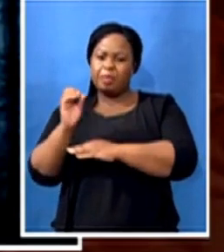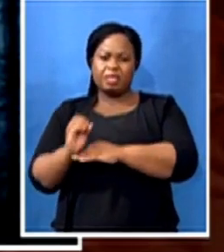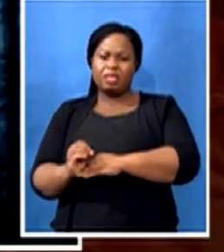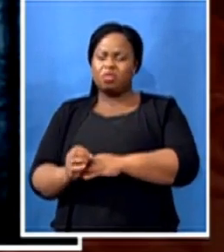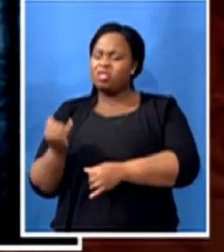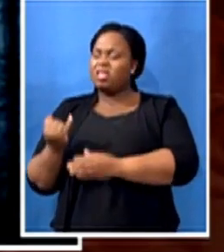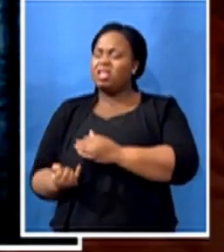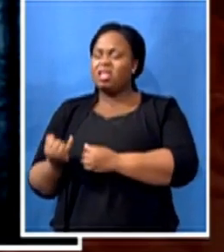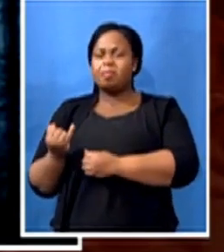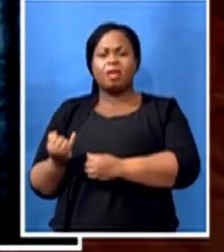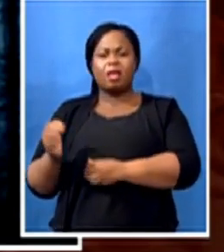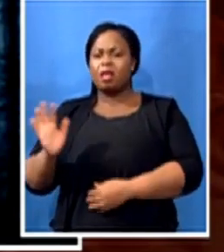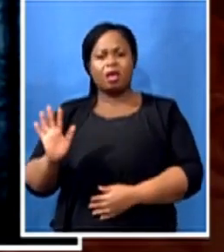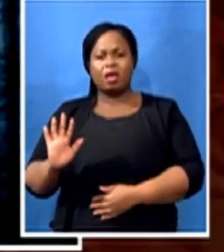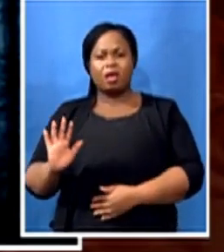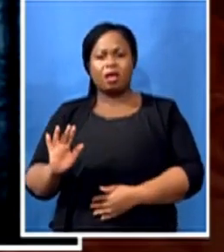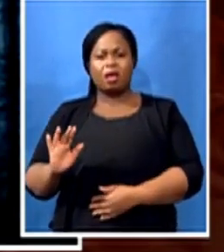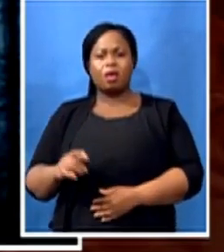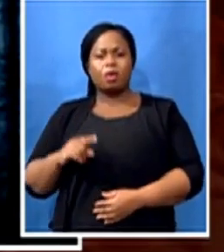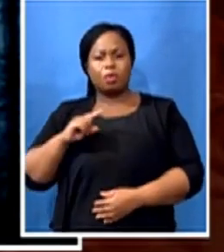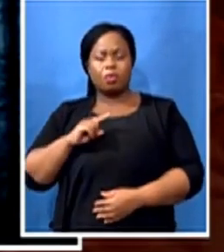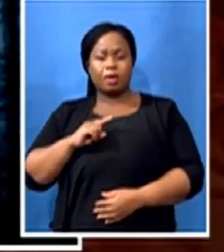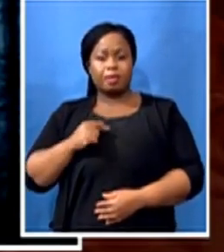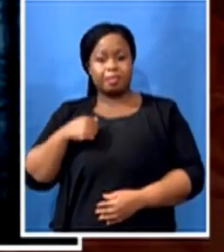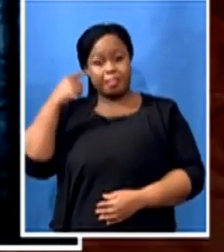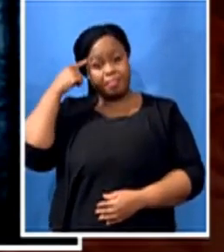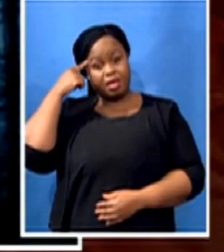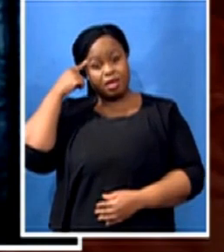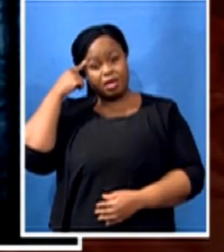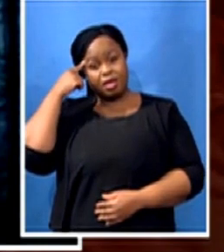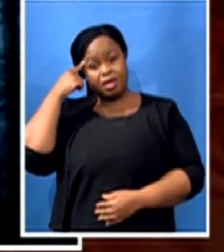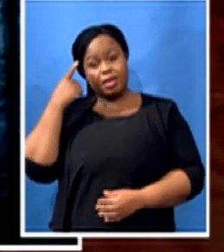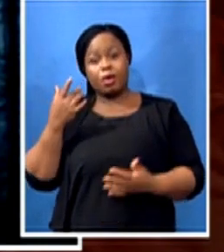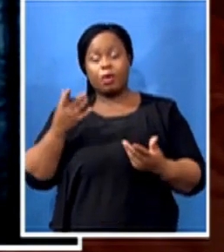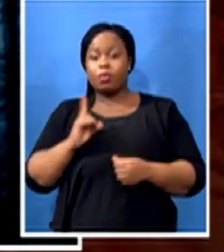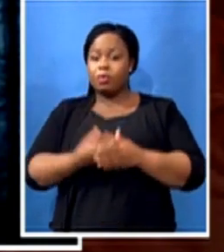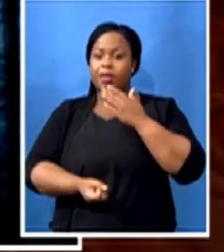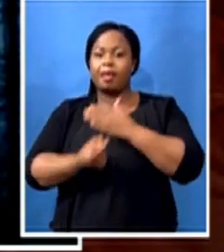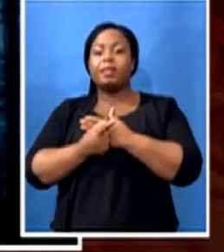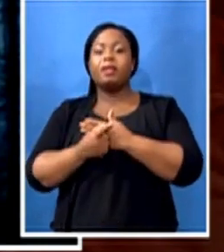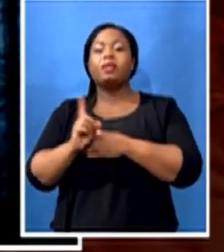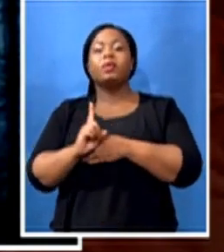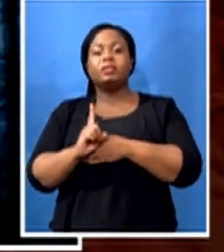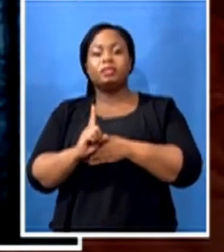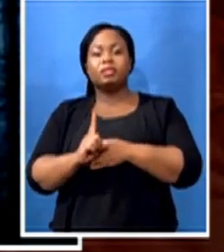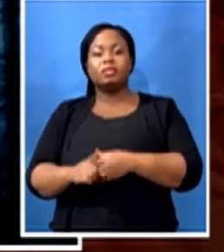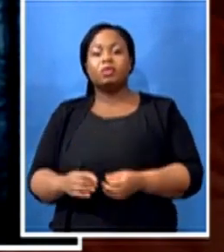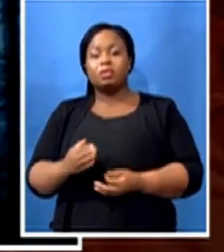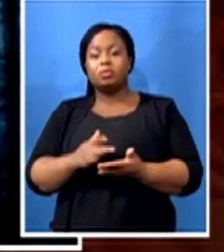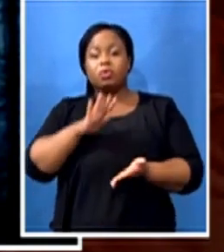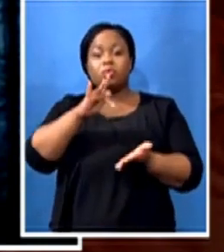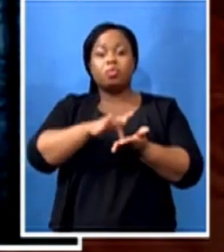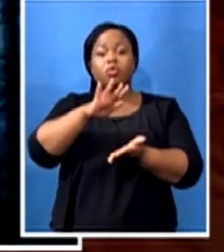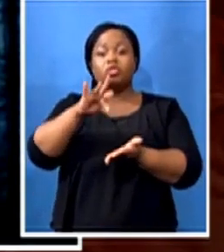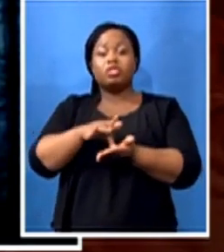or anticipate what's going to happen is those vacancies that will exist where individuals